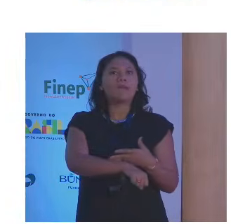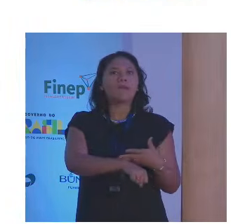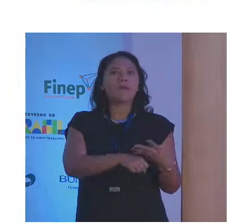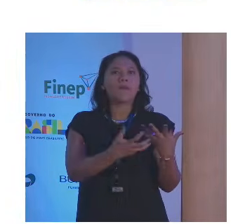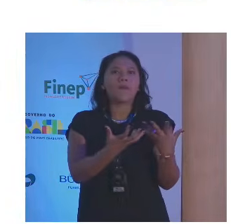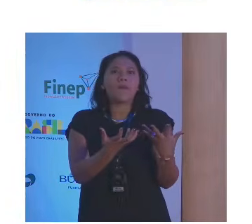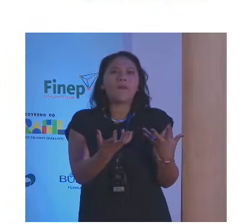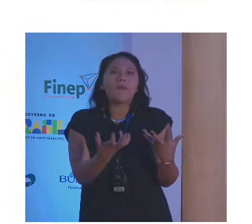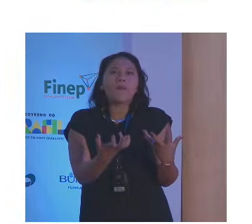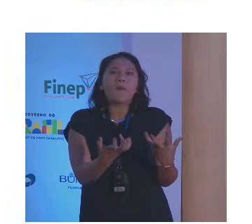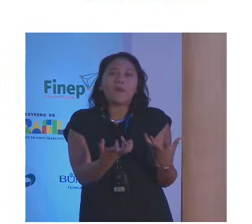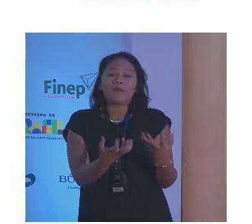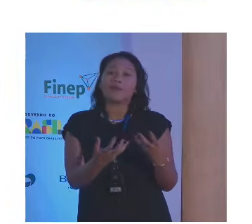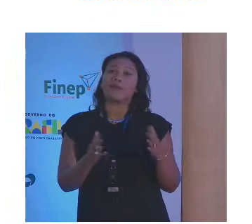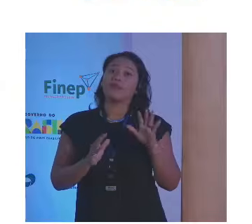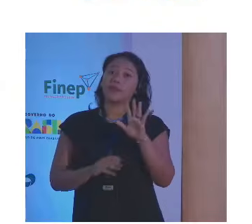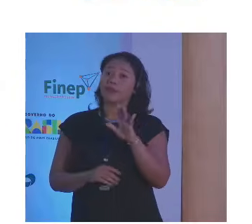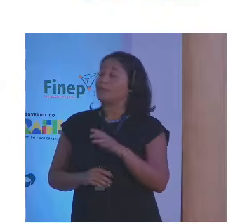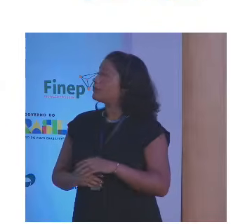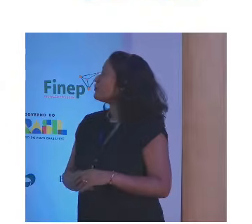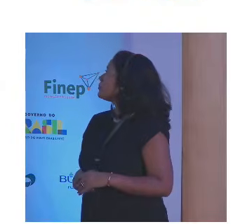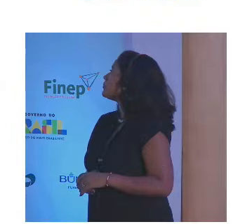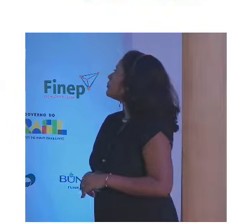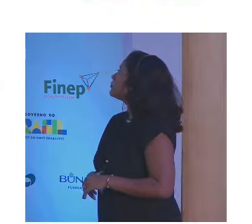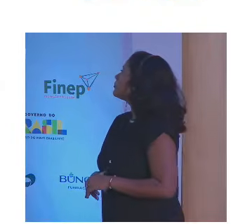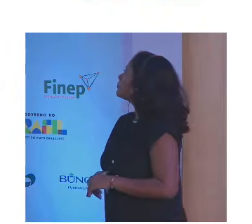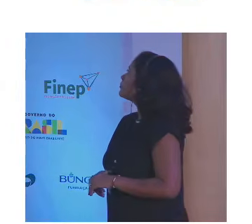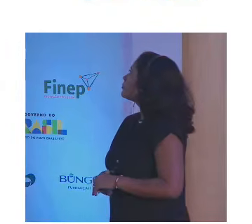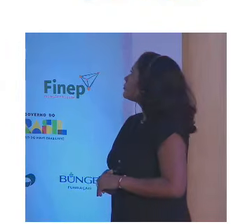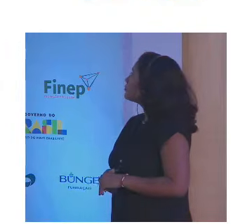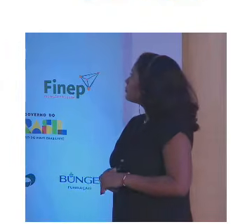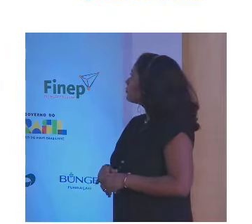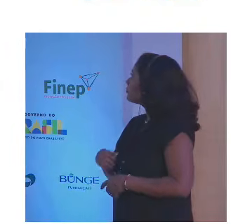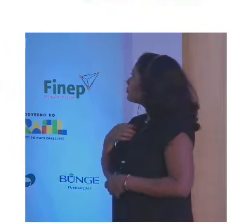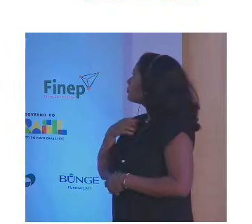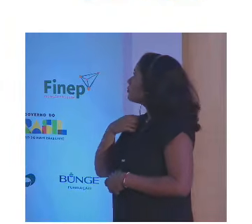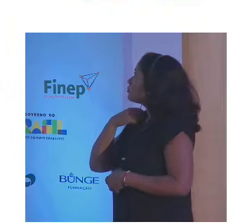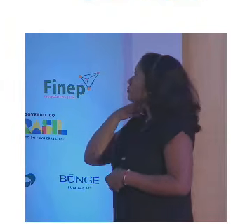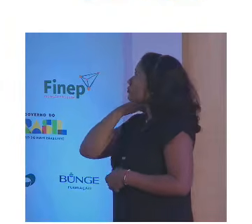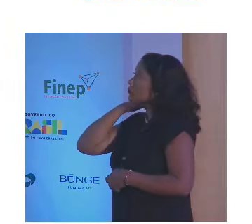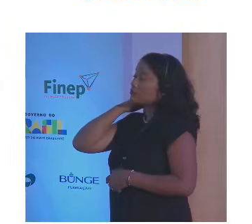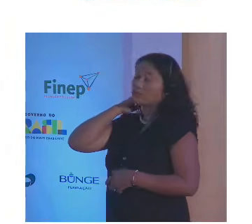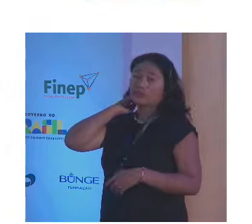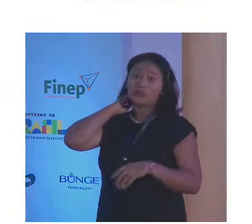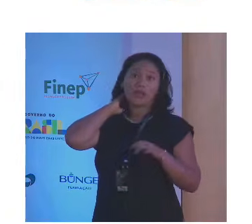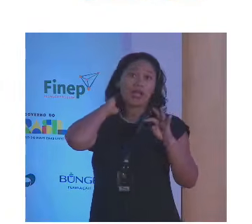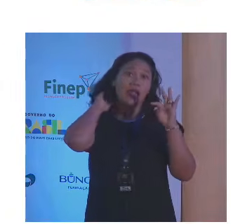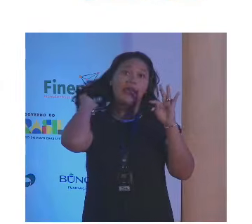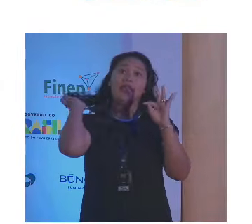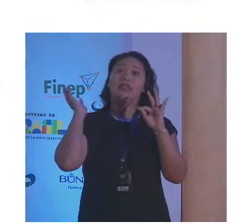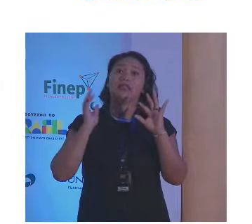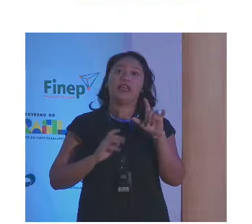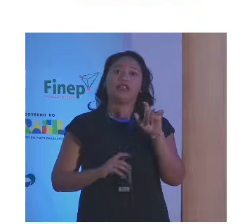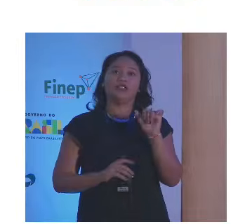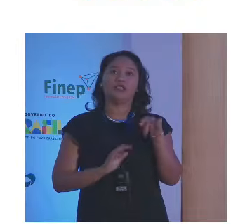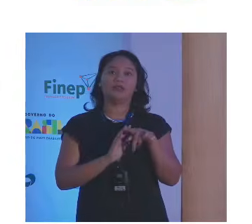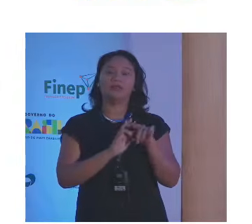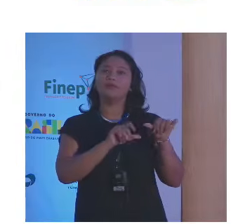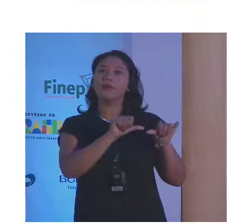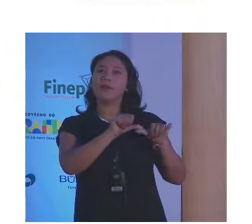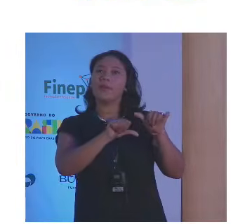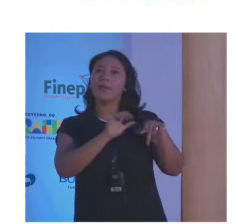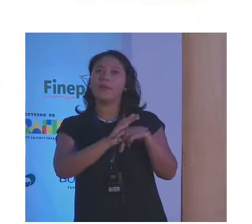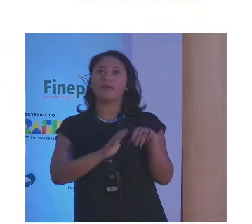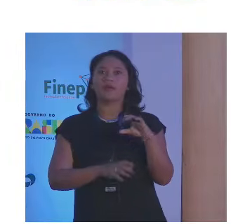Now, if one looks at the rate of change of both carbon dioxide in the atmosphere and the global mean